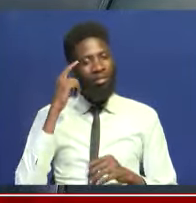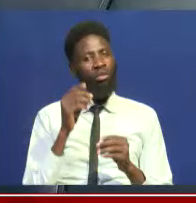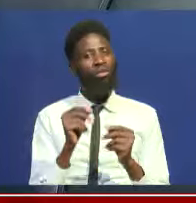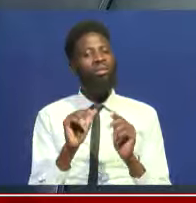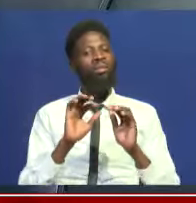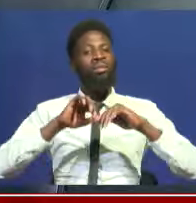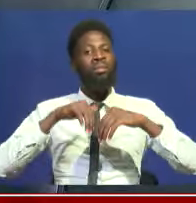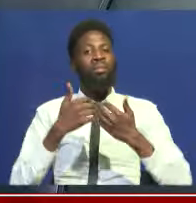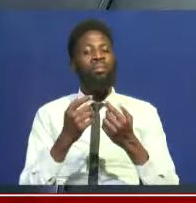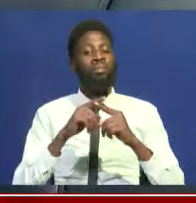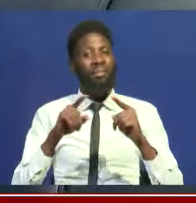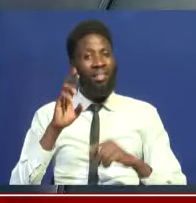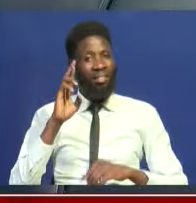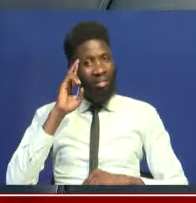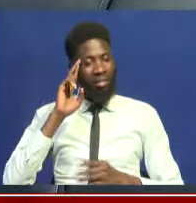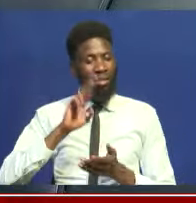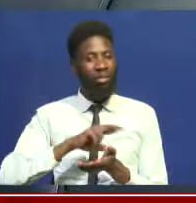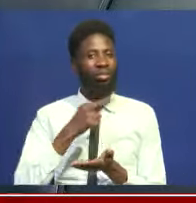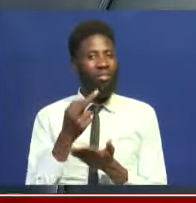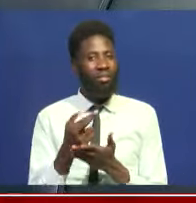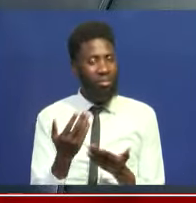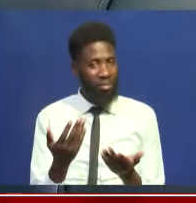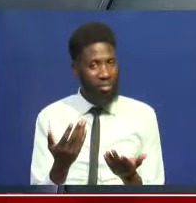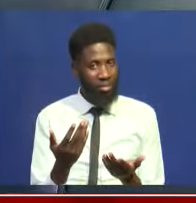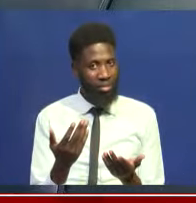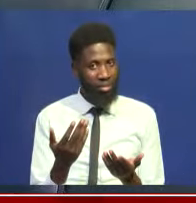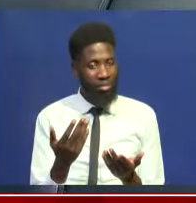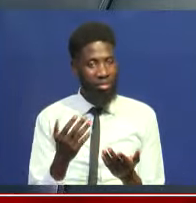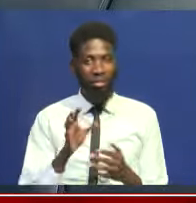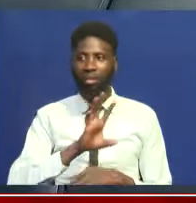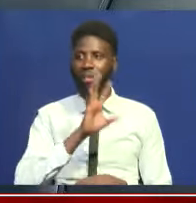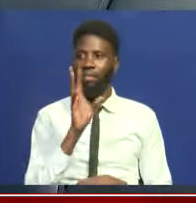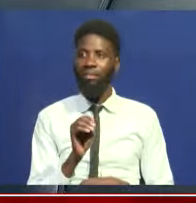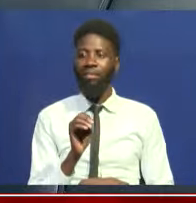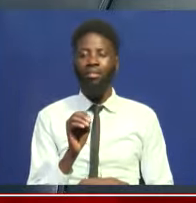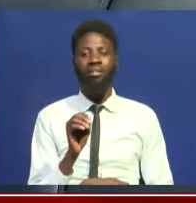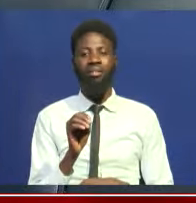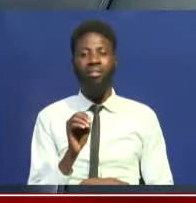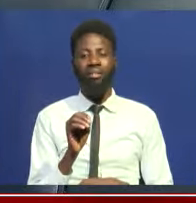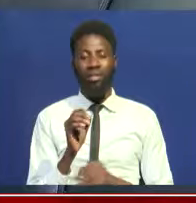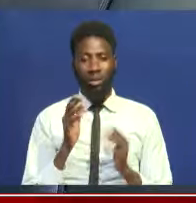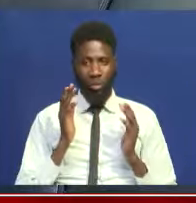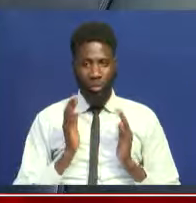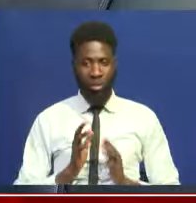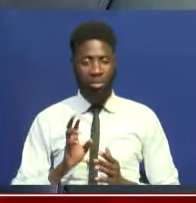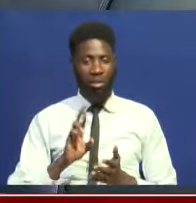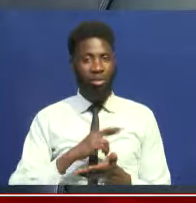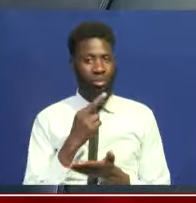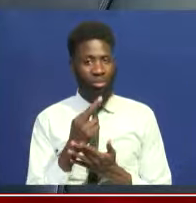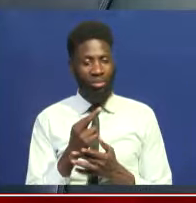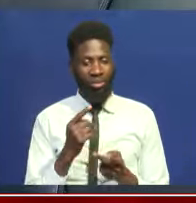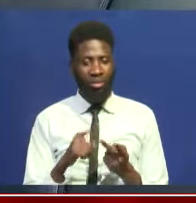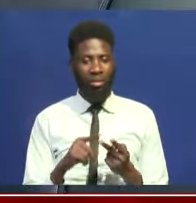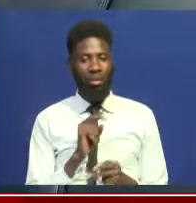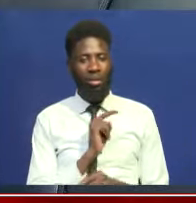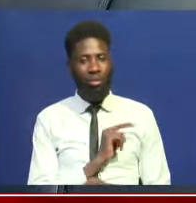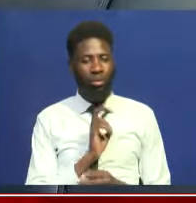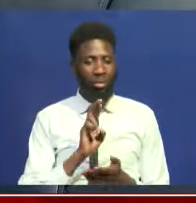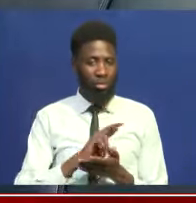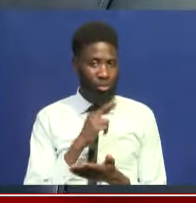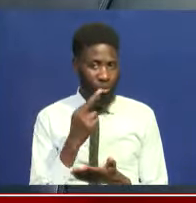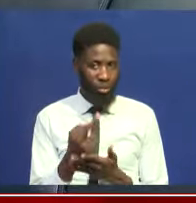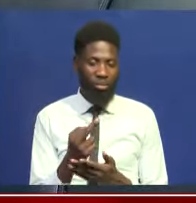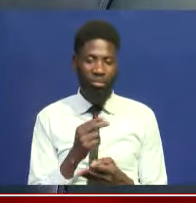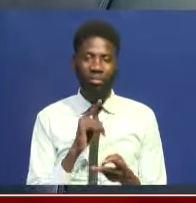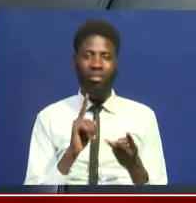then think about the resources of this continent and the potential they represent. Human resources, natural resources,